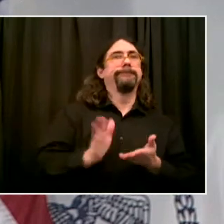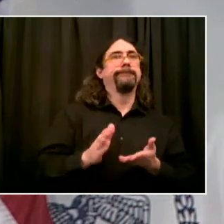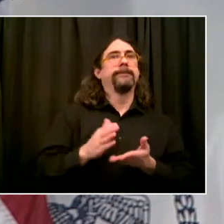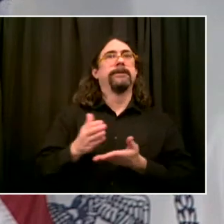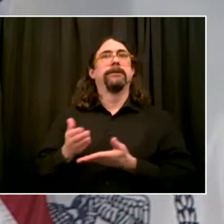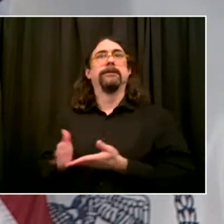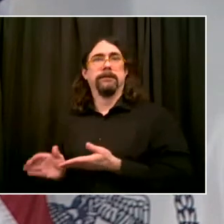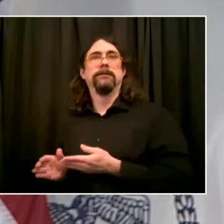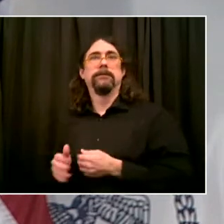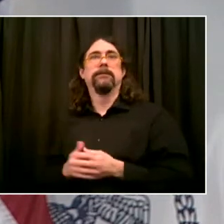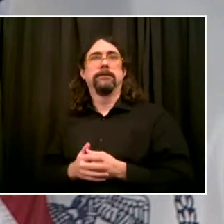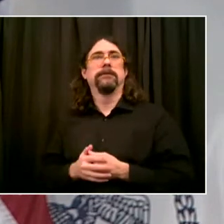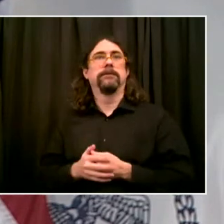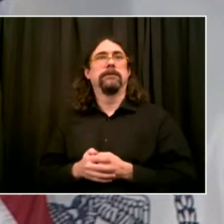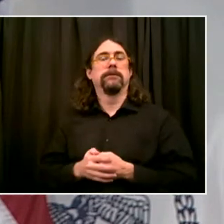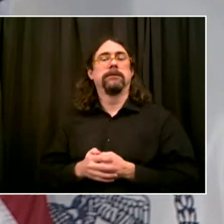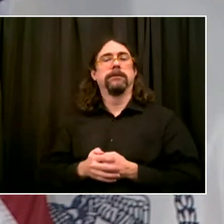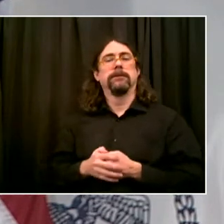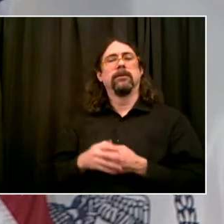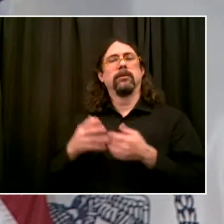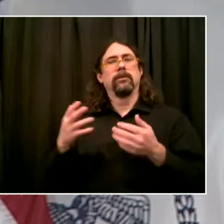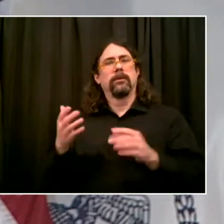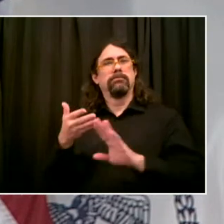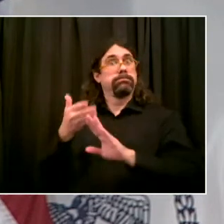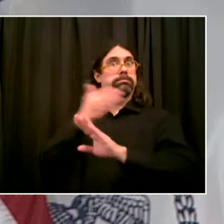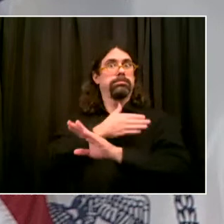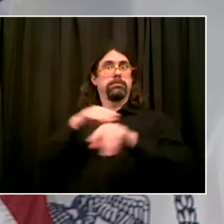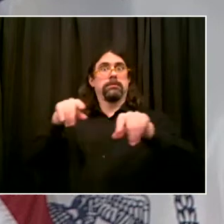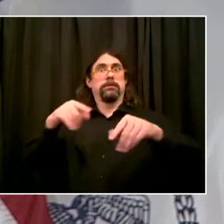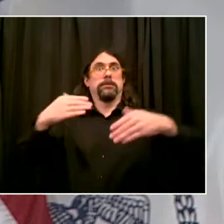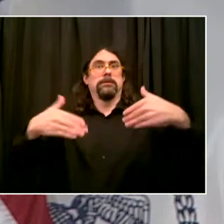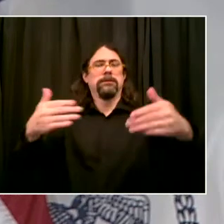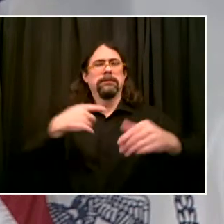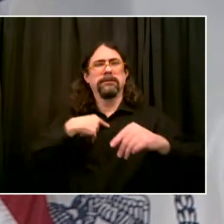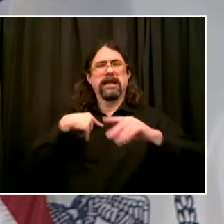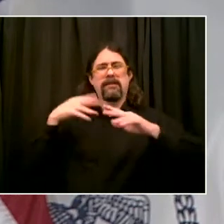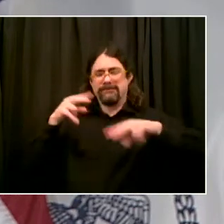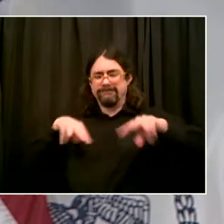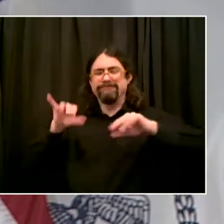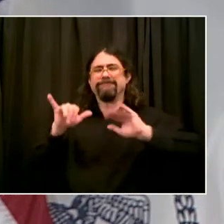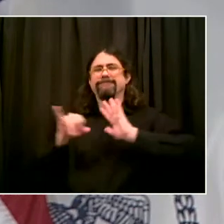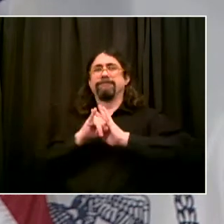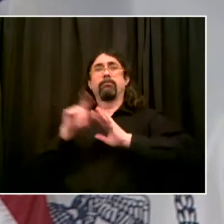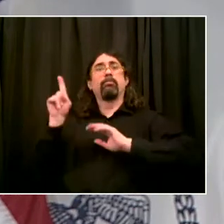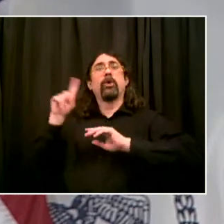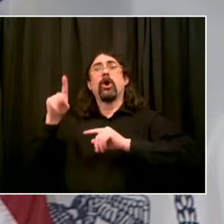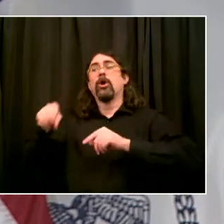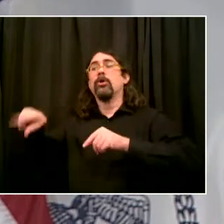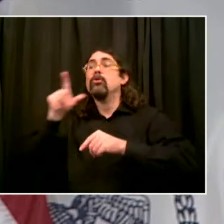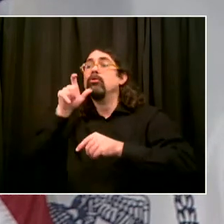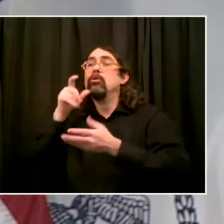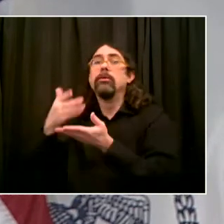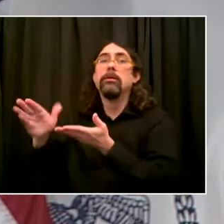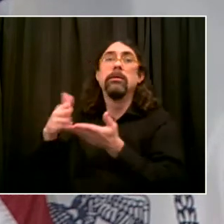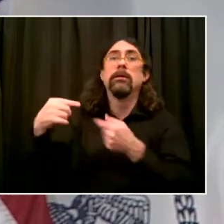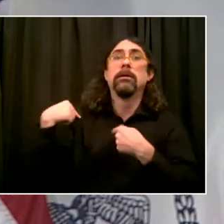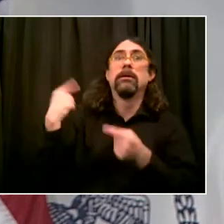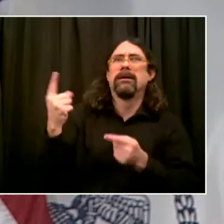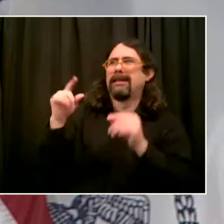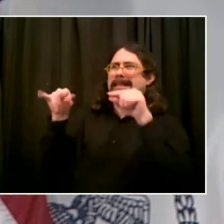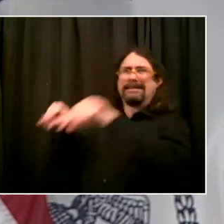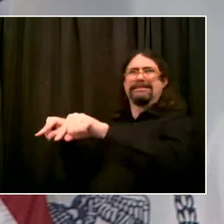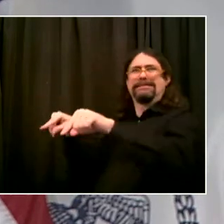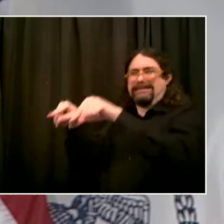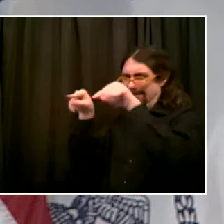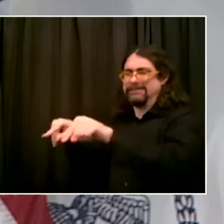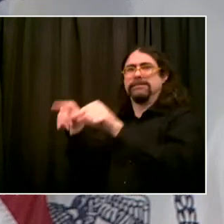in the vaccination process. And we're certainly going to be talking about that today too. There's a huge trust gap in some communities. There's a huge hesitation in some